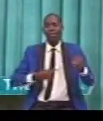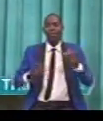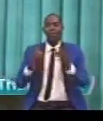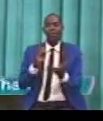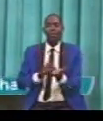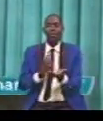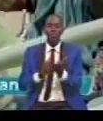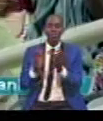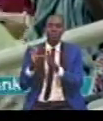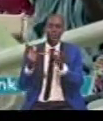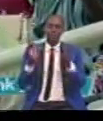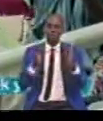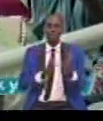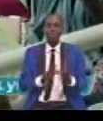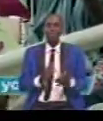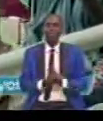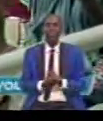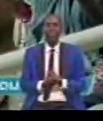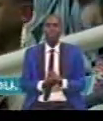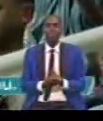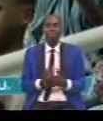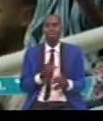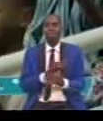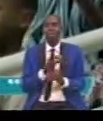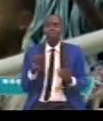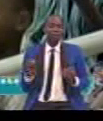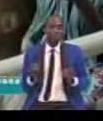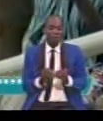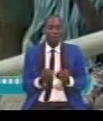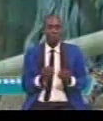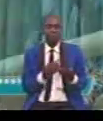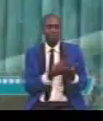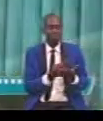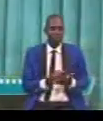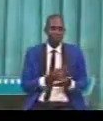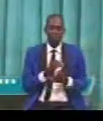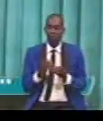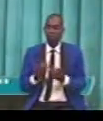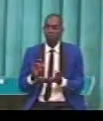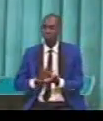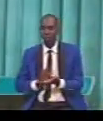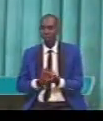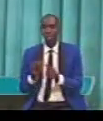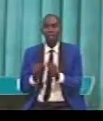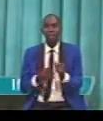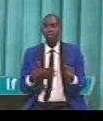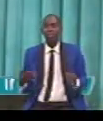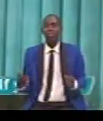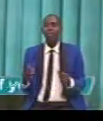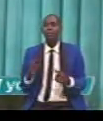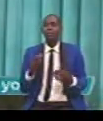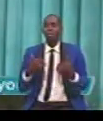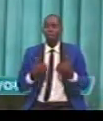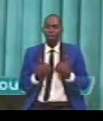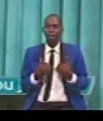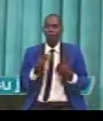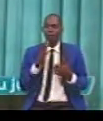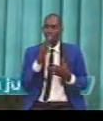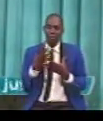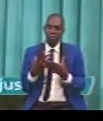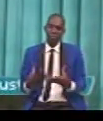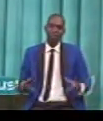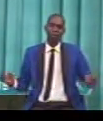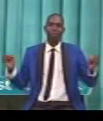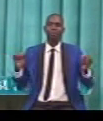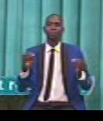Jesus! No more consultation, no more medication. Everything has been